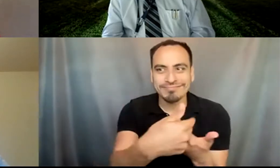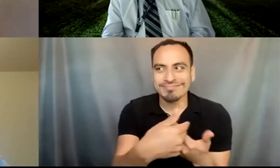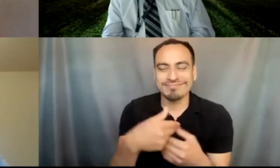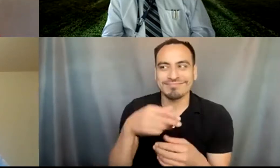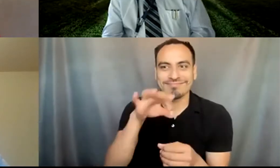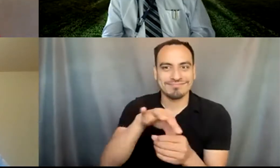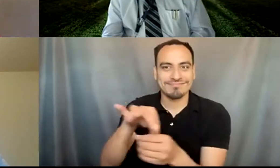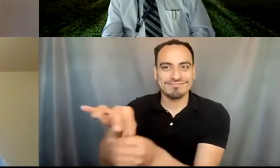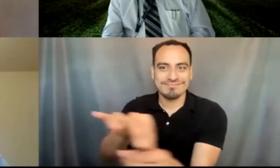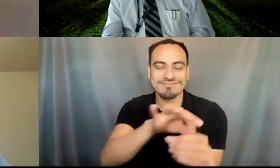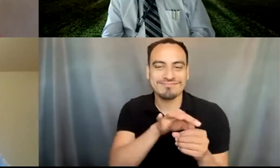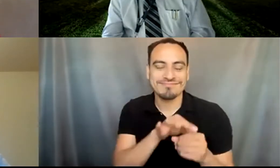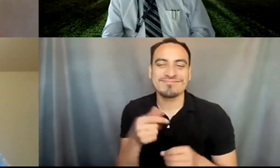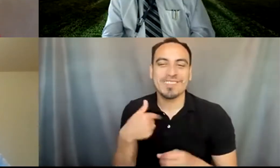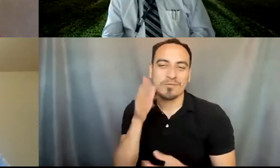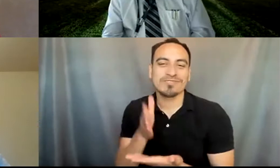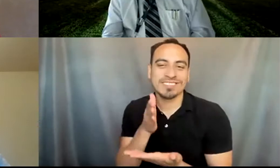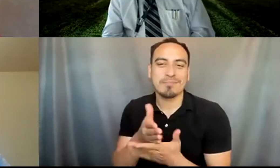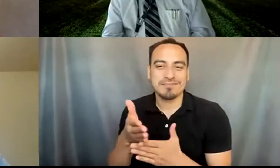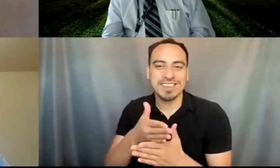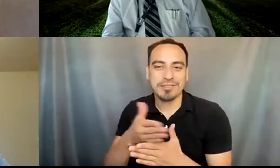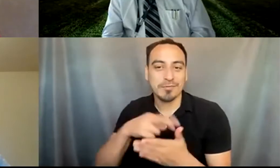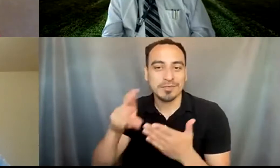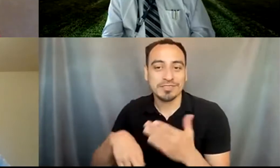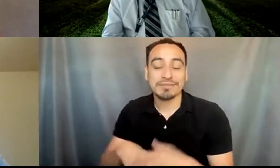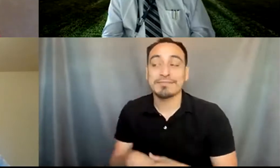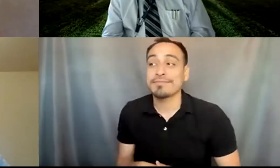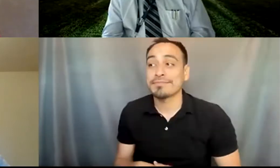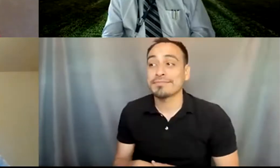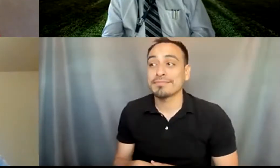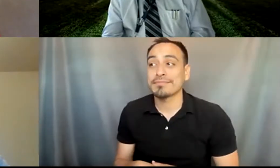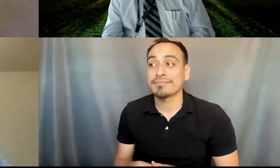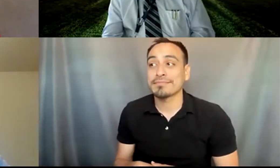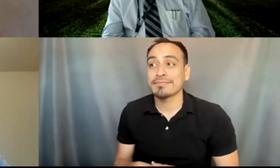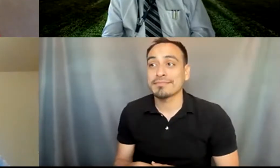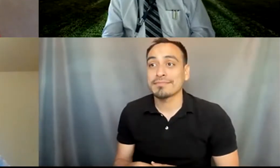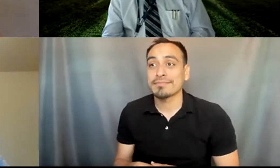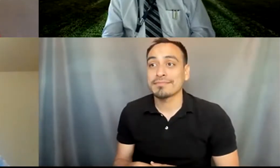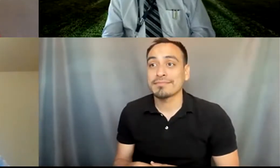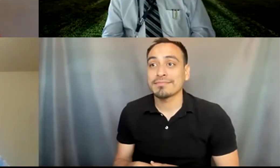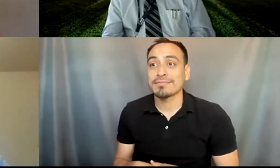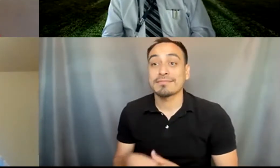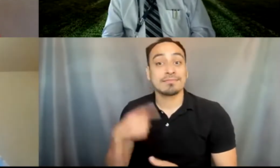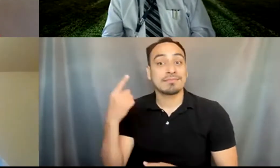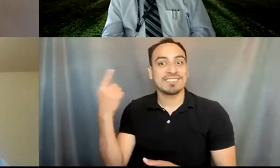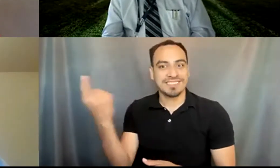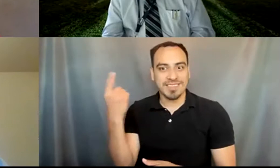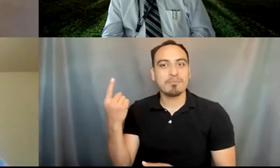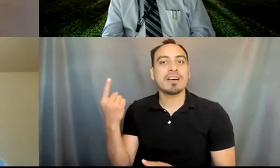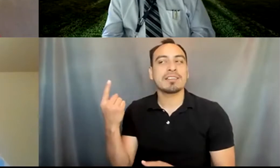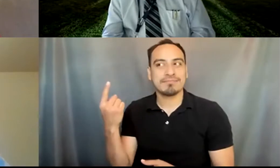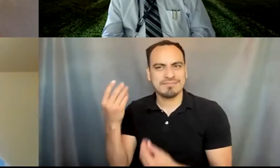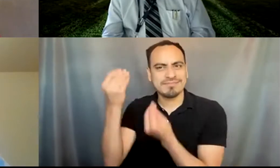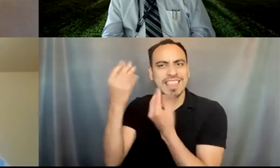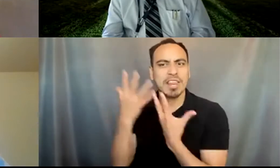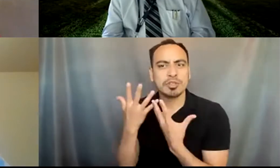results. And then there was somebody who mentioned they were not able to get access to the